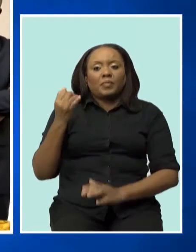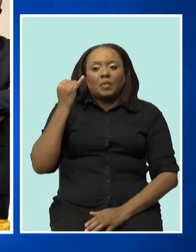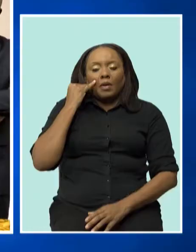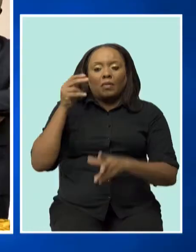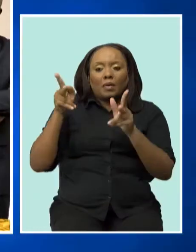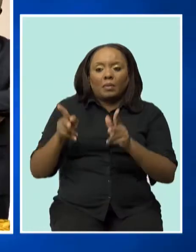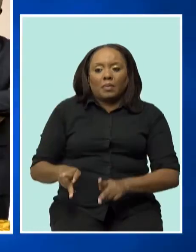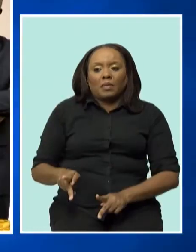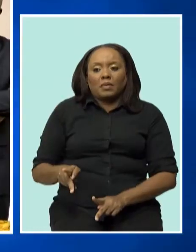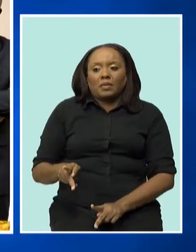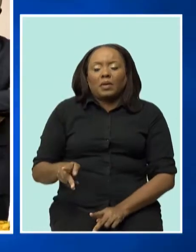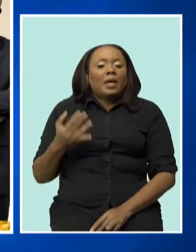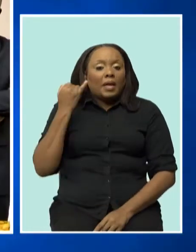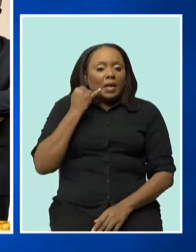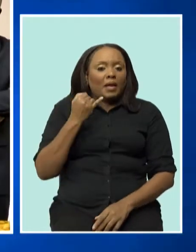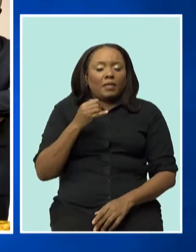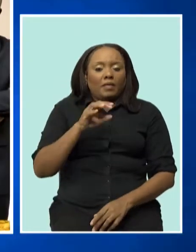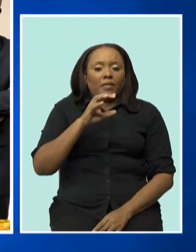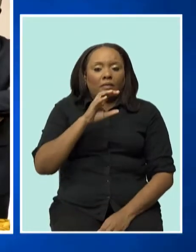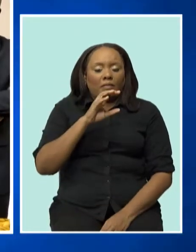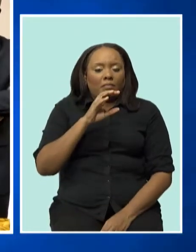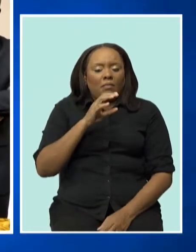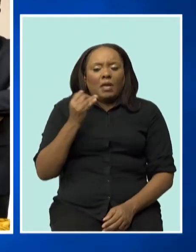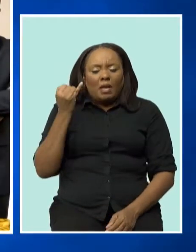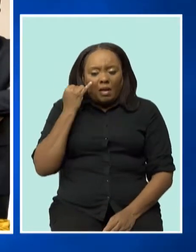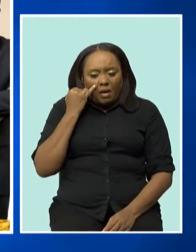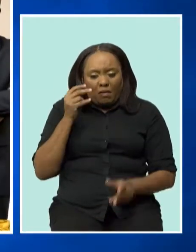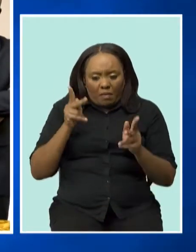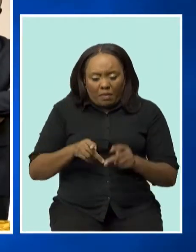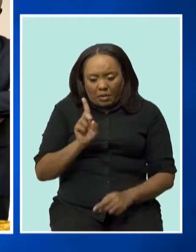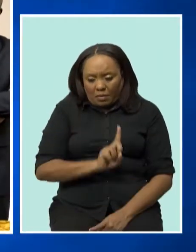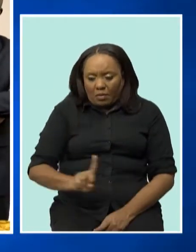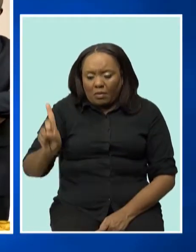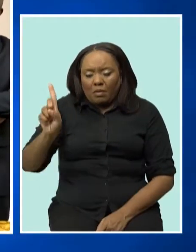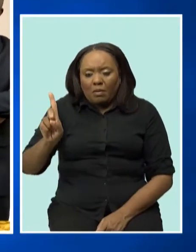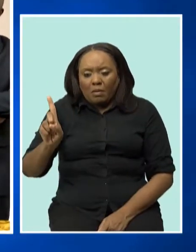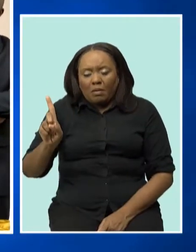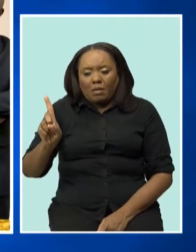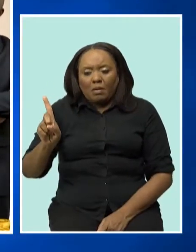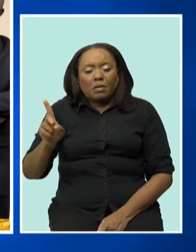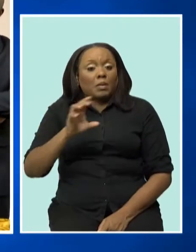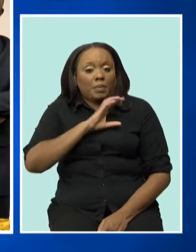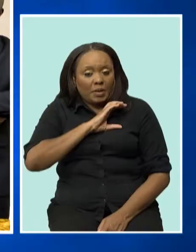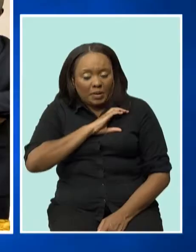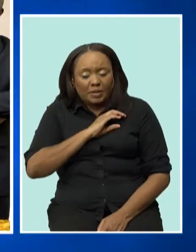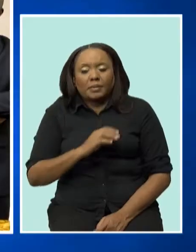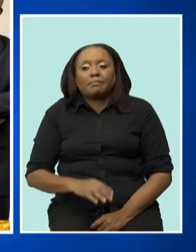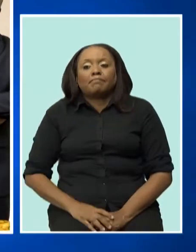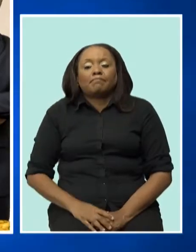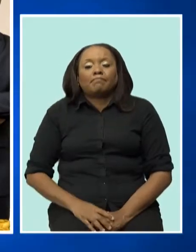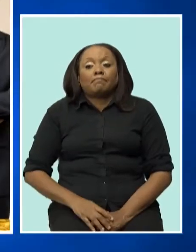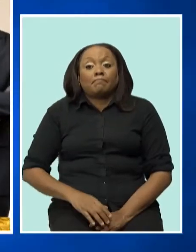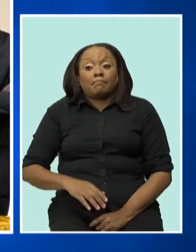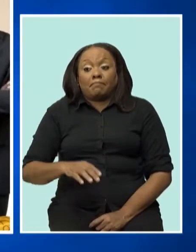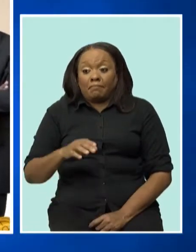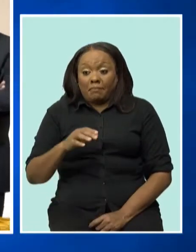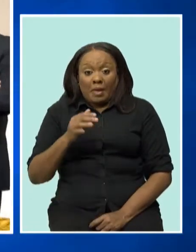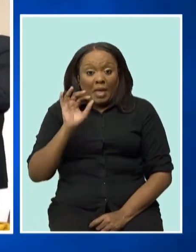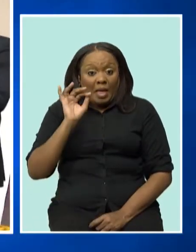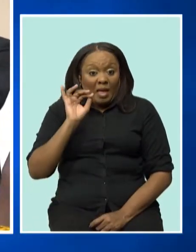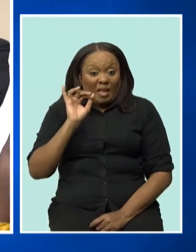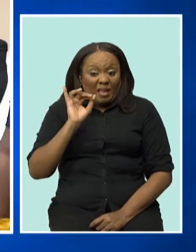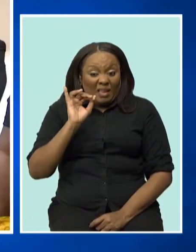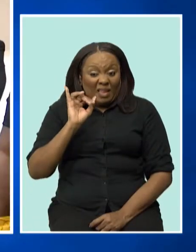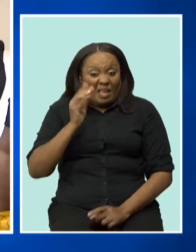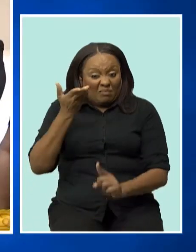into police custody, they will be able to be vulnerable with their attorney, knowing that whatever communication that they have with